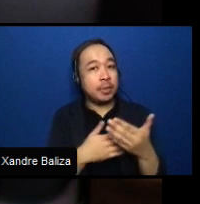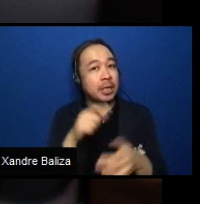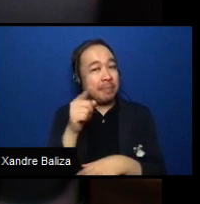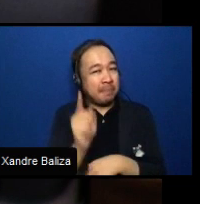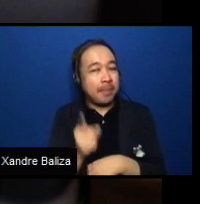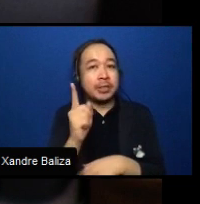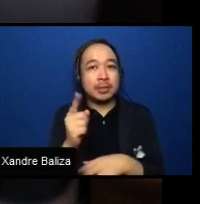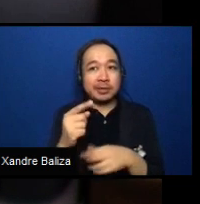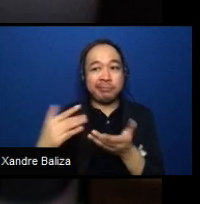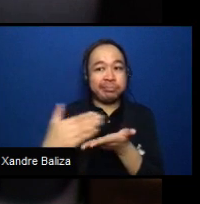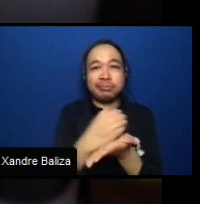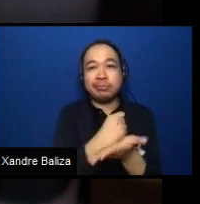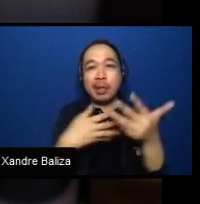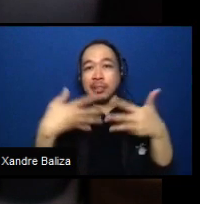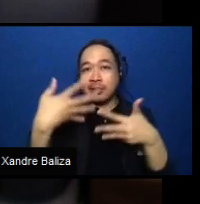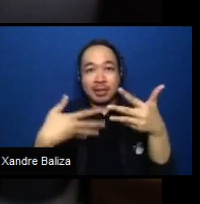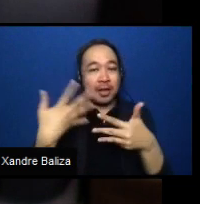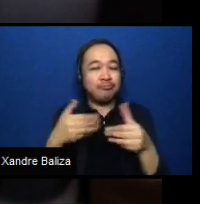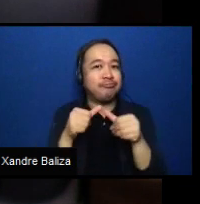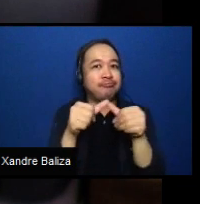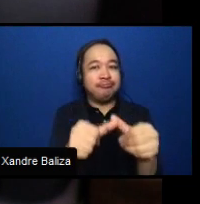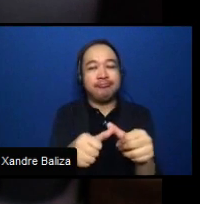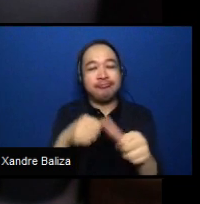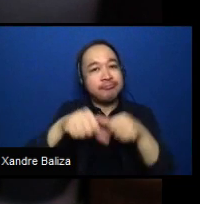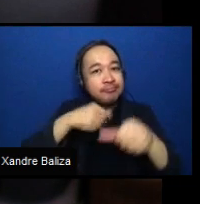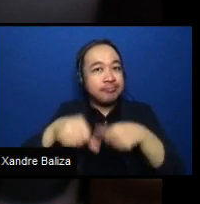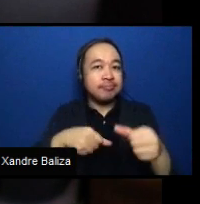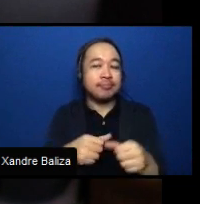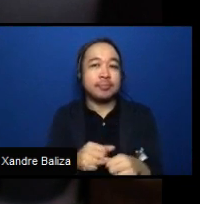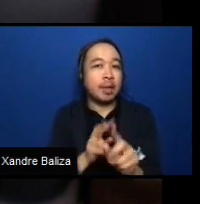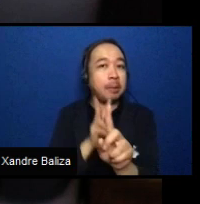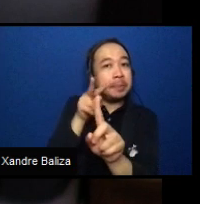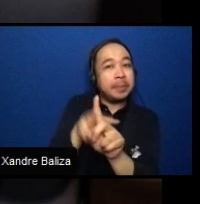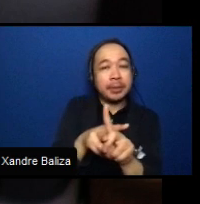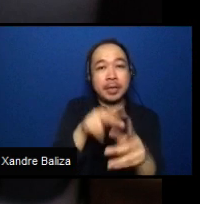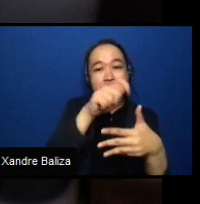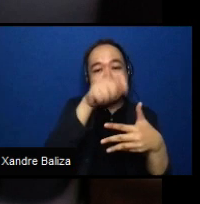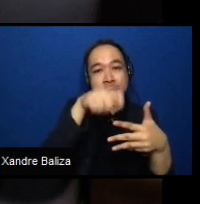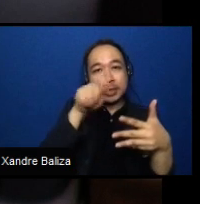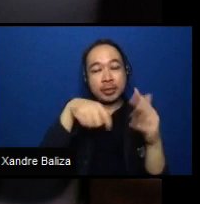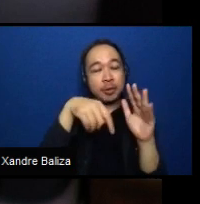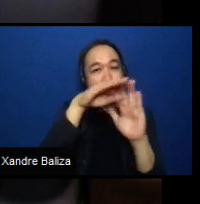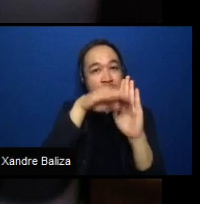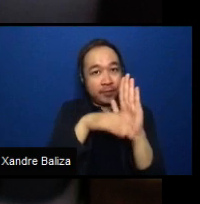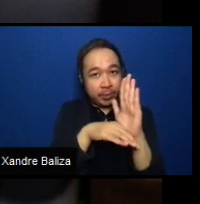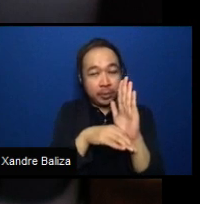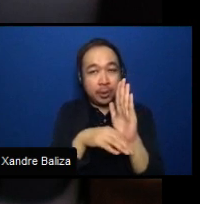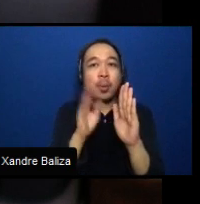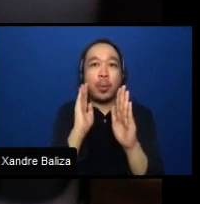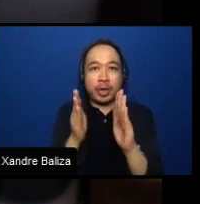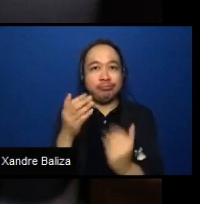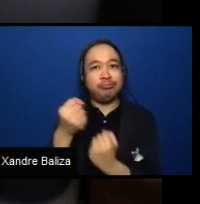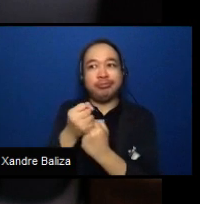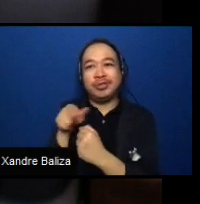to drive policy is going on, and implementation of the indicator framework by member states will contribute to this.